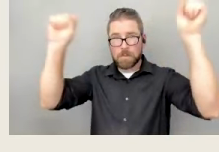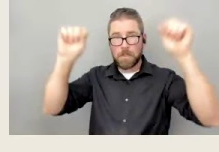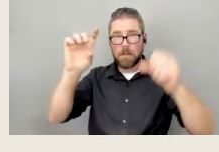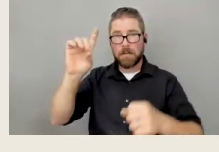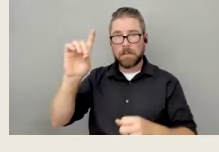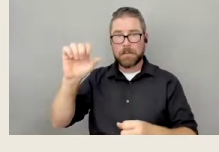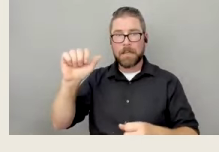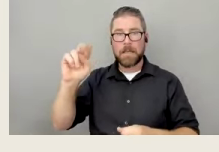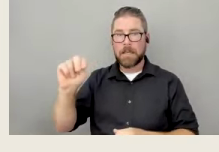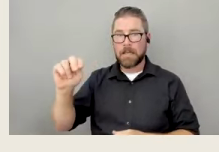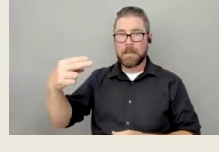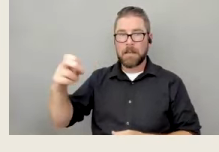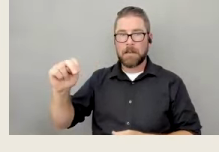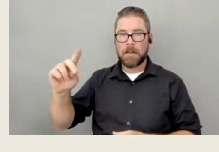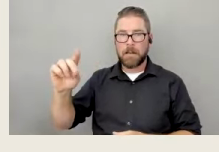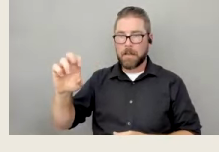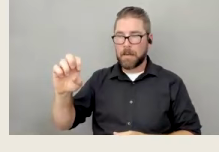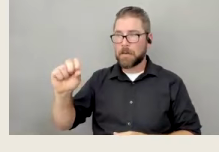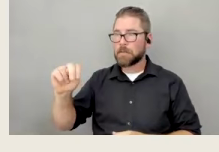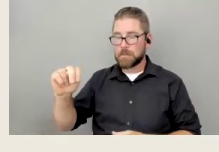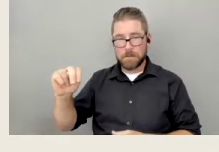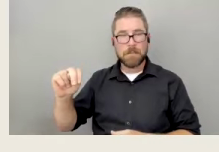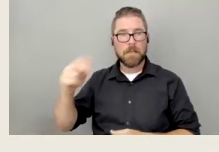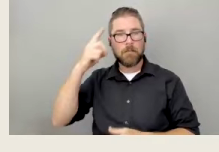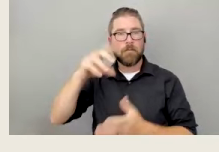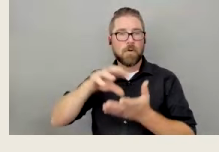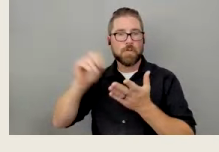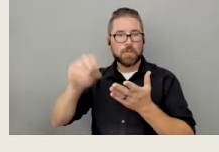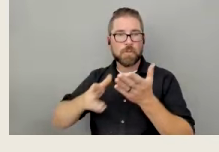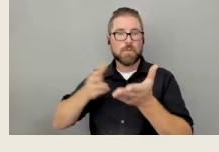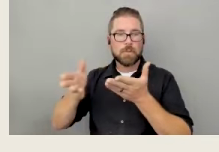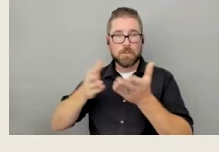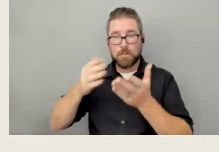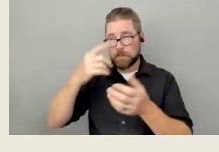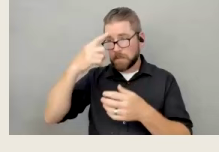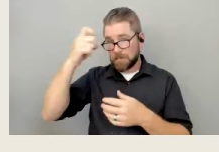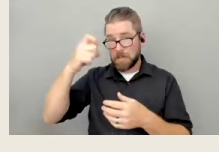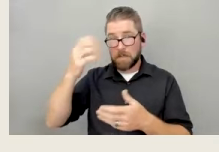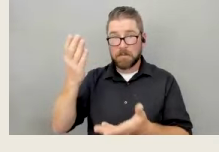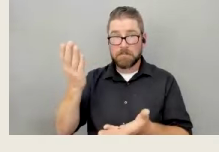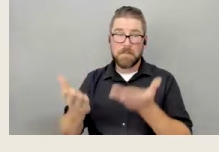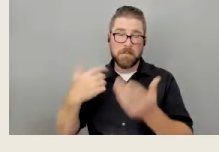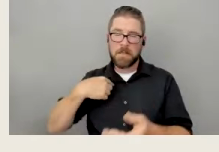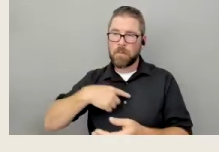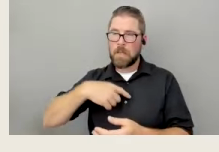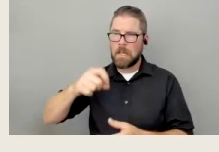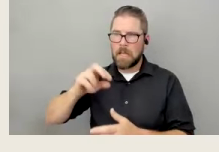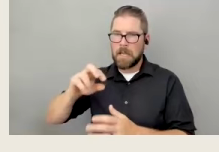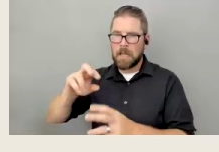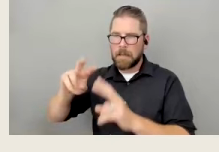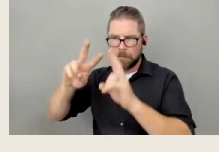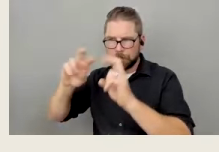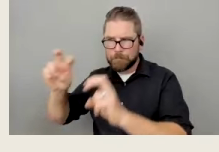Student Services, because, we're going to have to probably investigate this through like student conduct, right? Because student conduct kind of